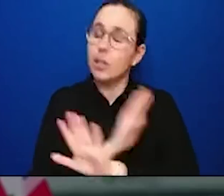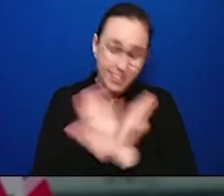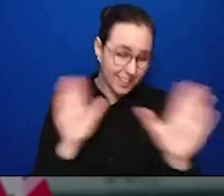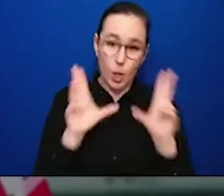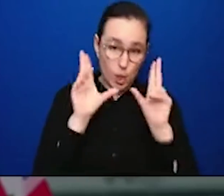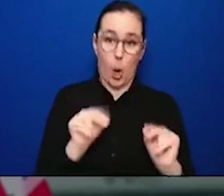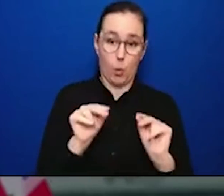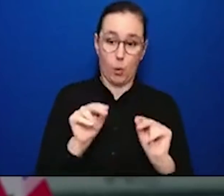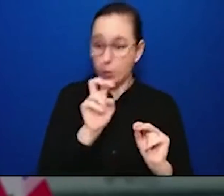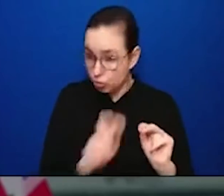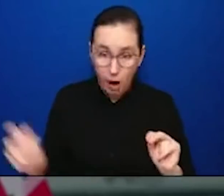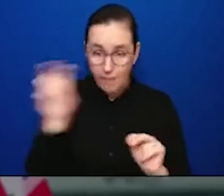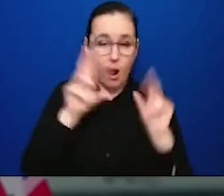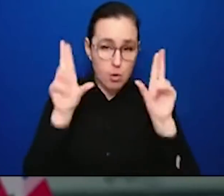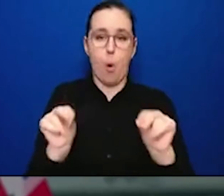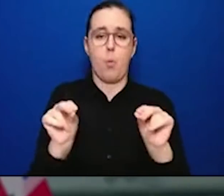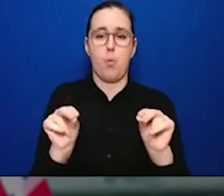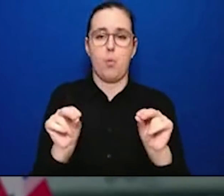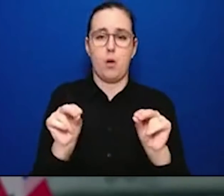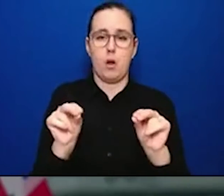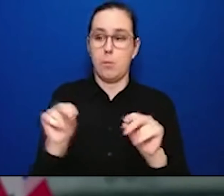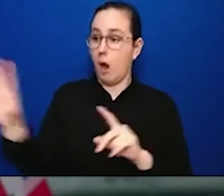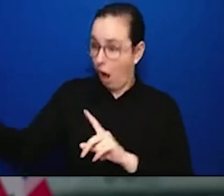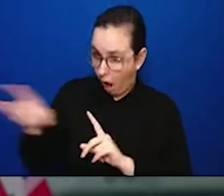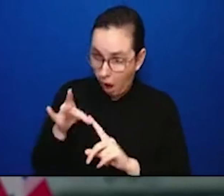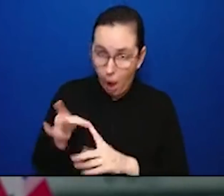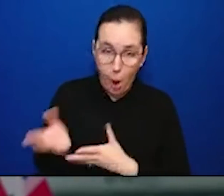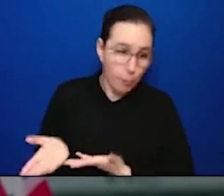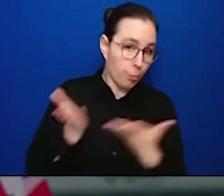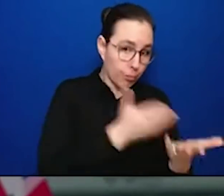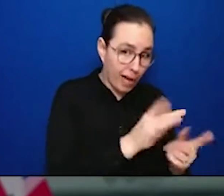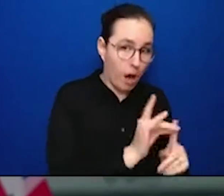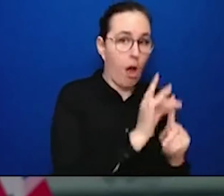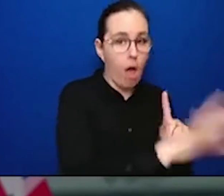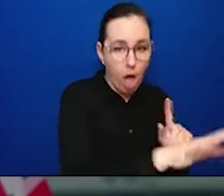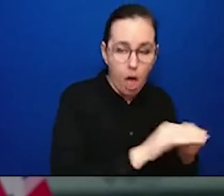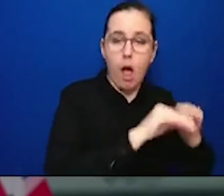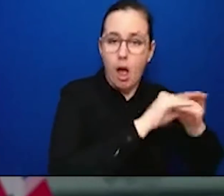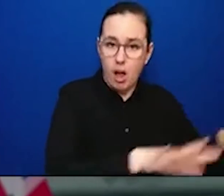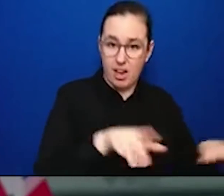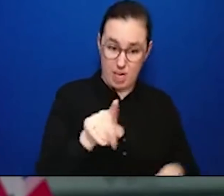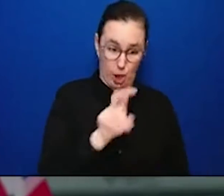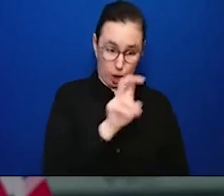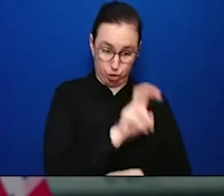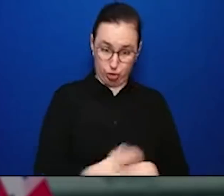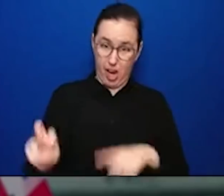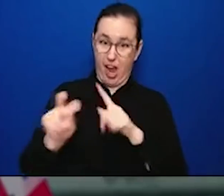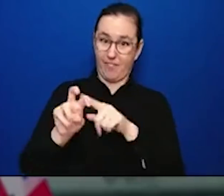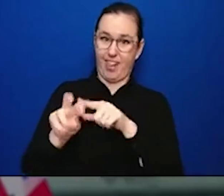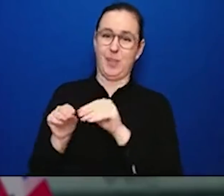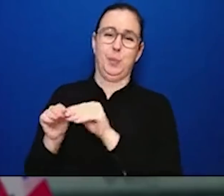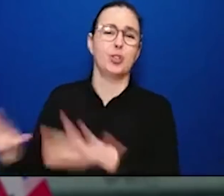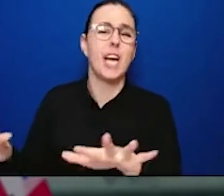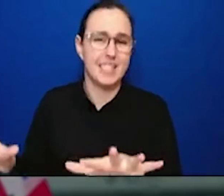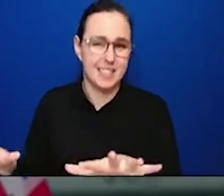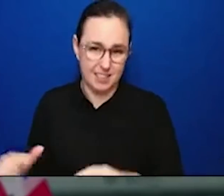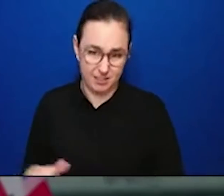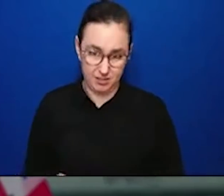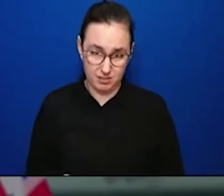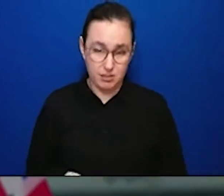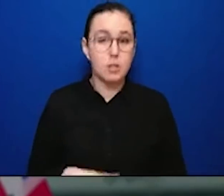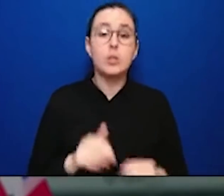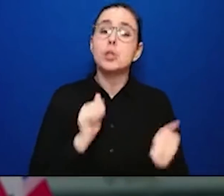this home with us, bringing Omicron home, spreading it around in our communities. So all sports teams should be following the Via